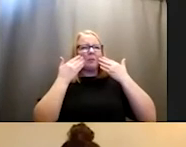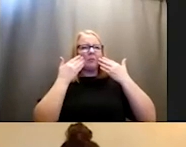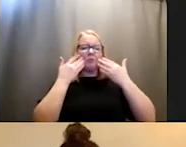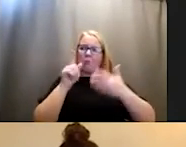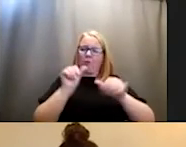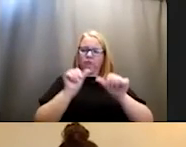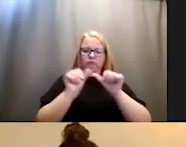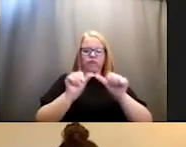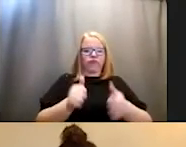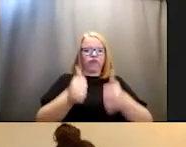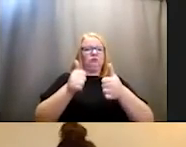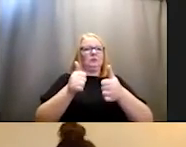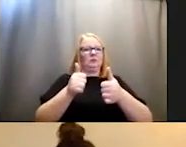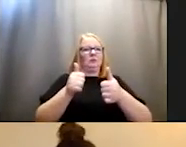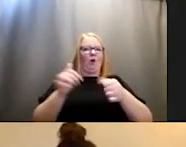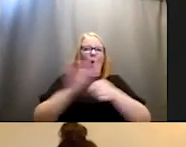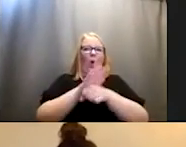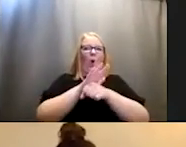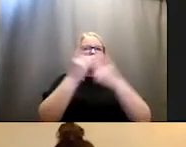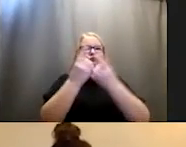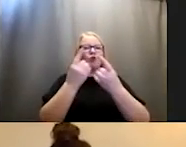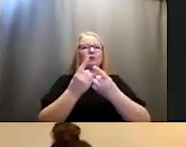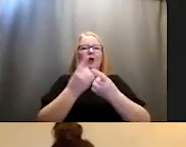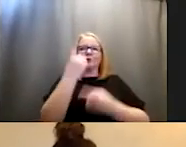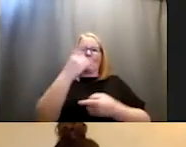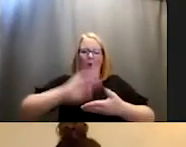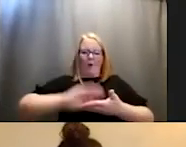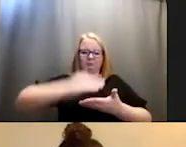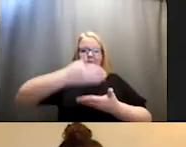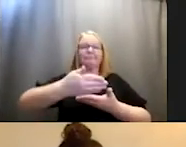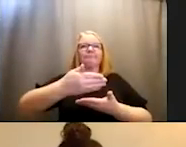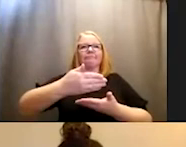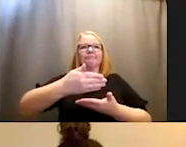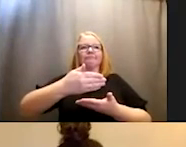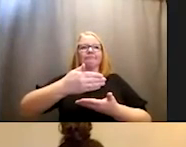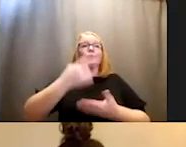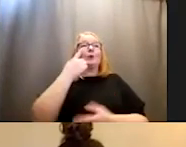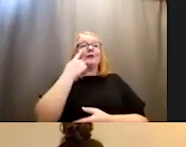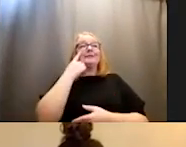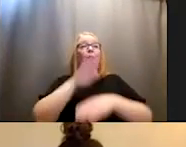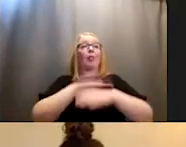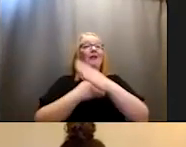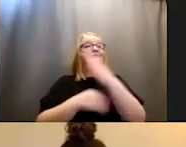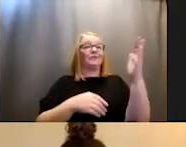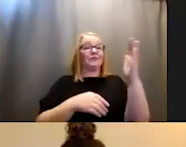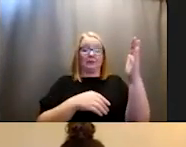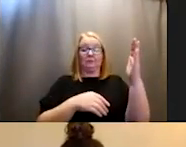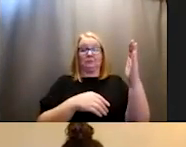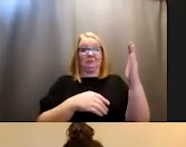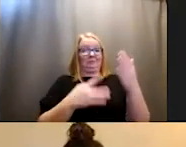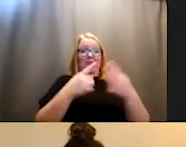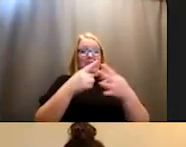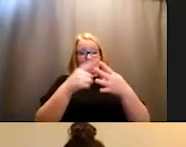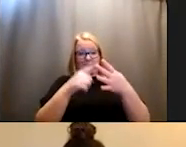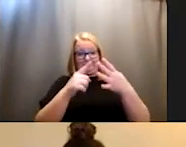means of presenting all products in one container. You can see on the left-hand side some of the things it contains. So